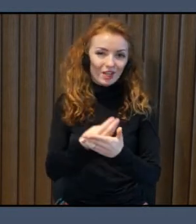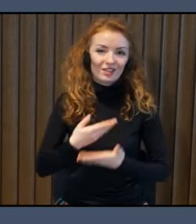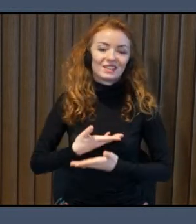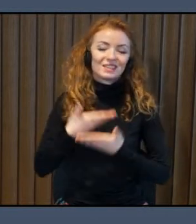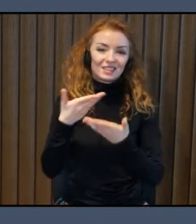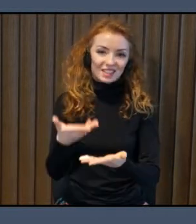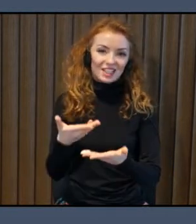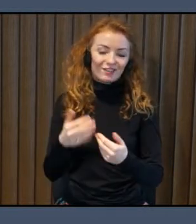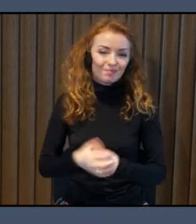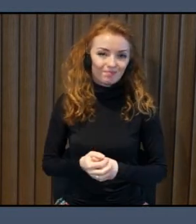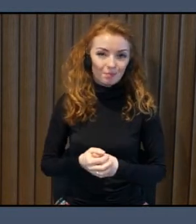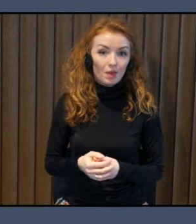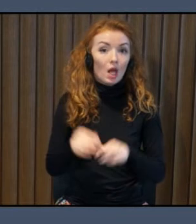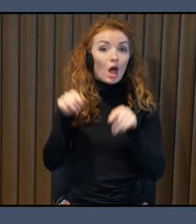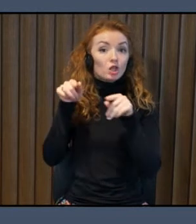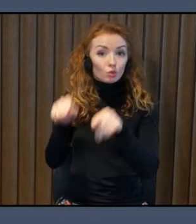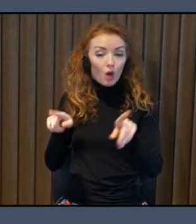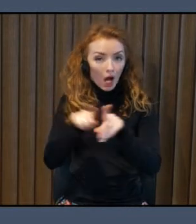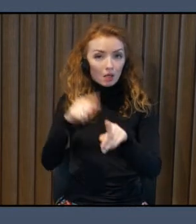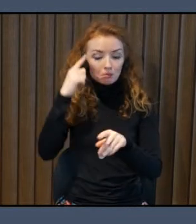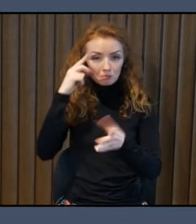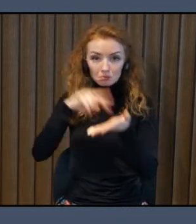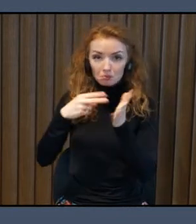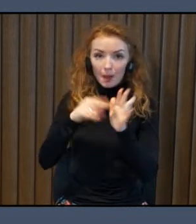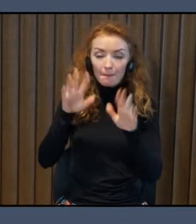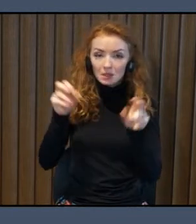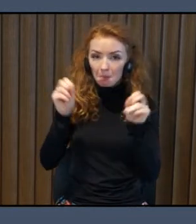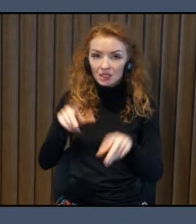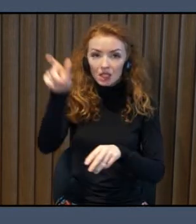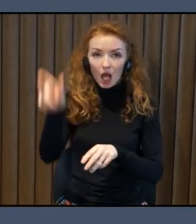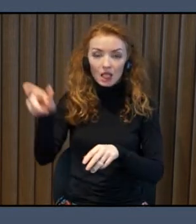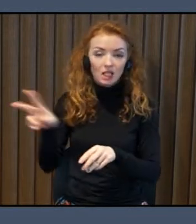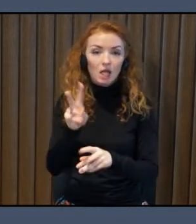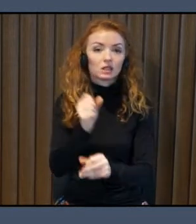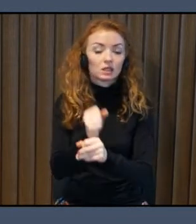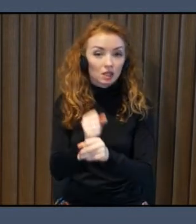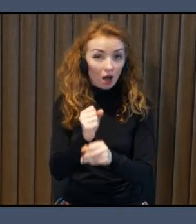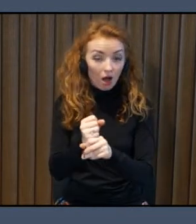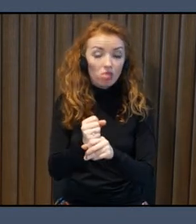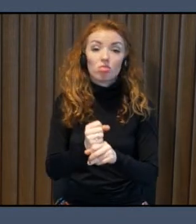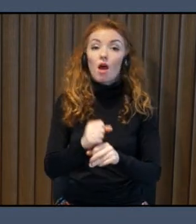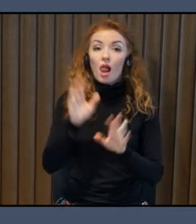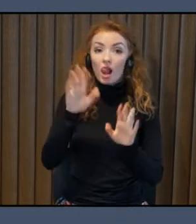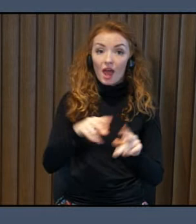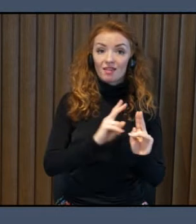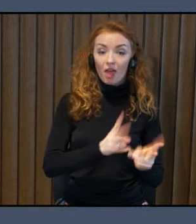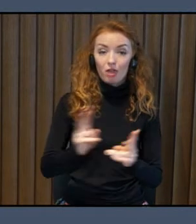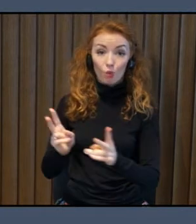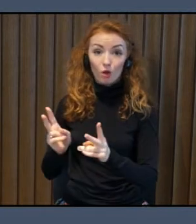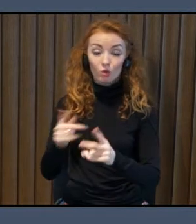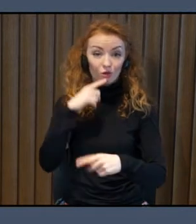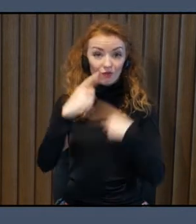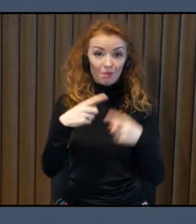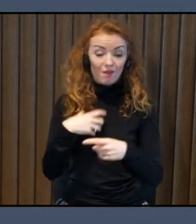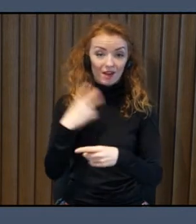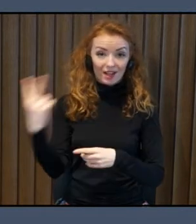to ease up. And here they are also thinking about professionals who have to work there. So in order